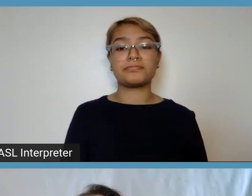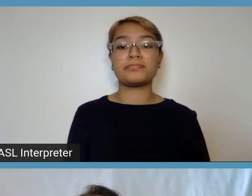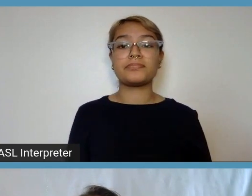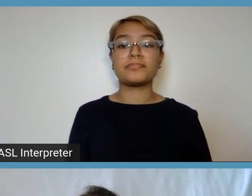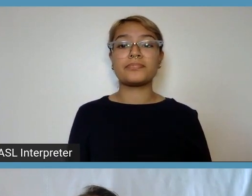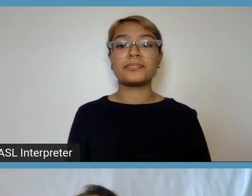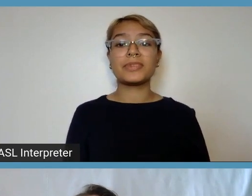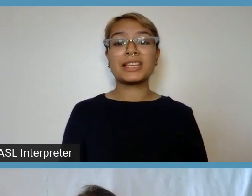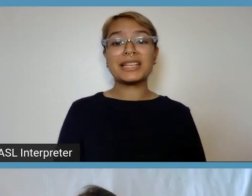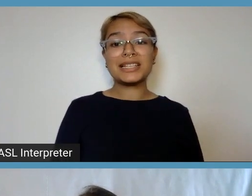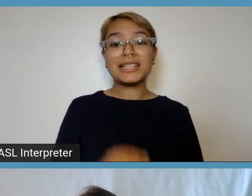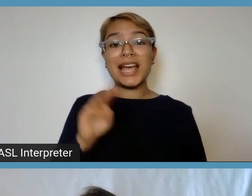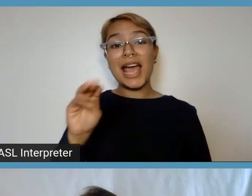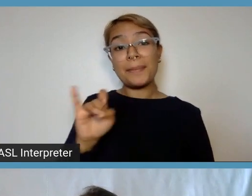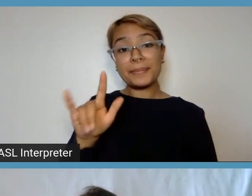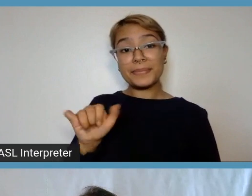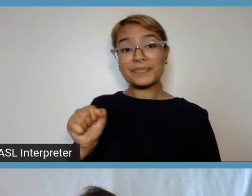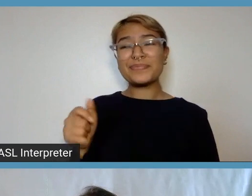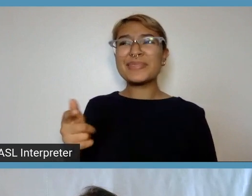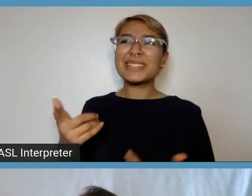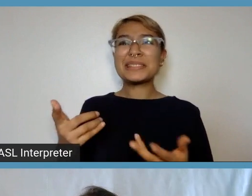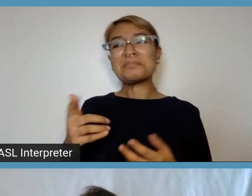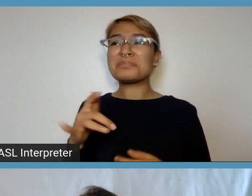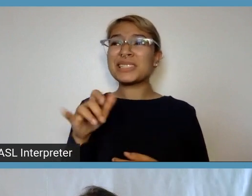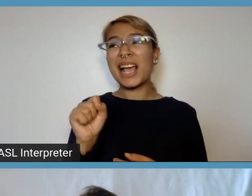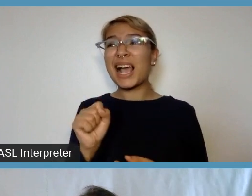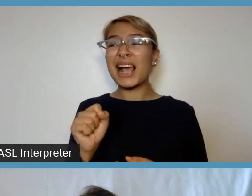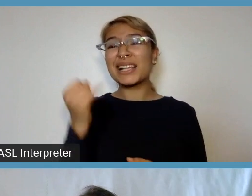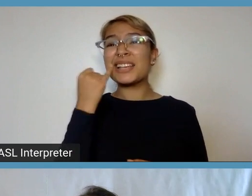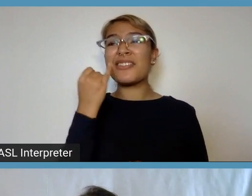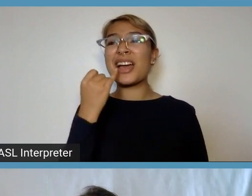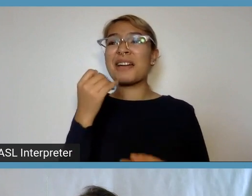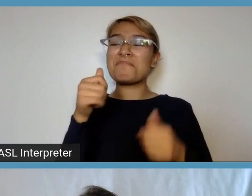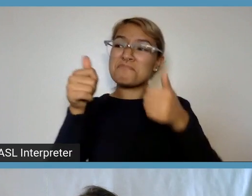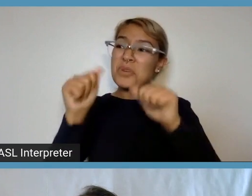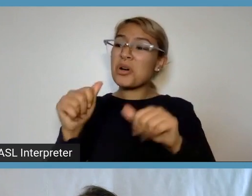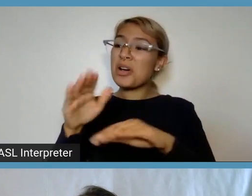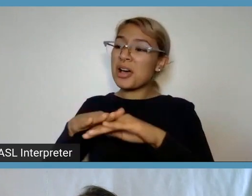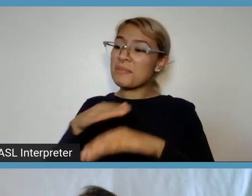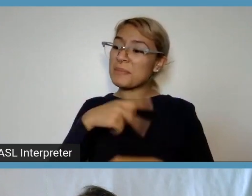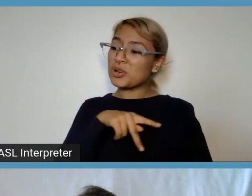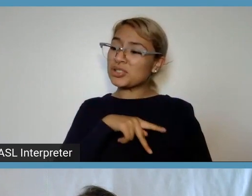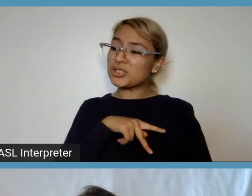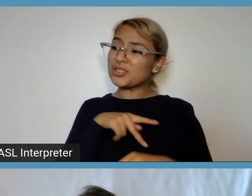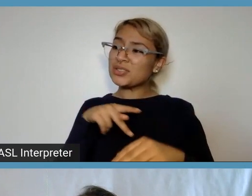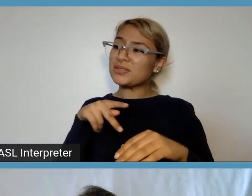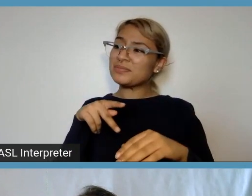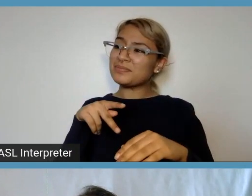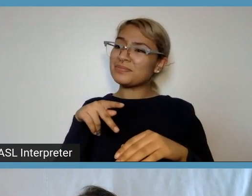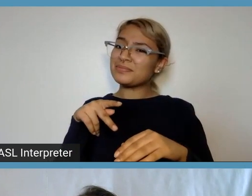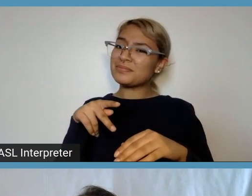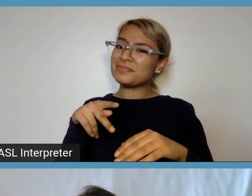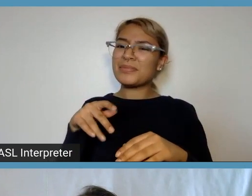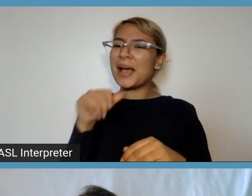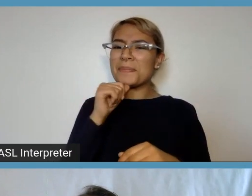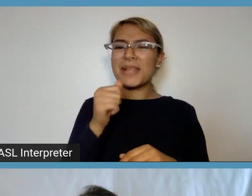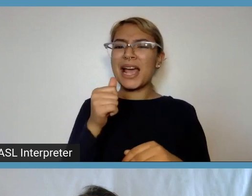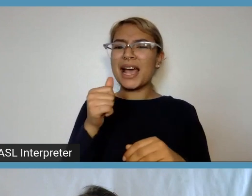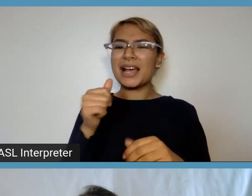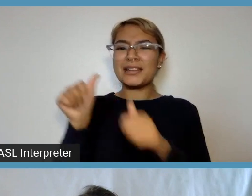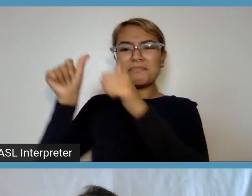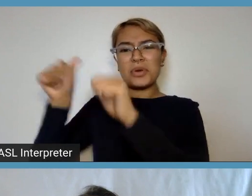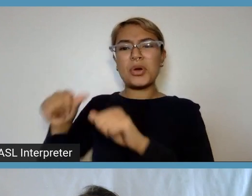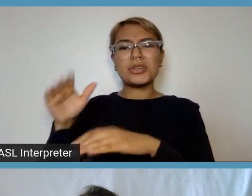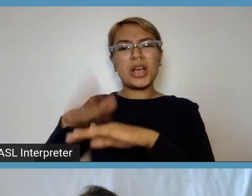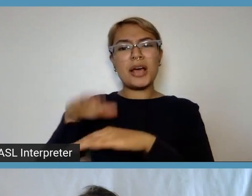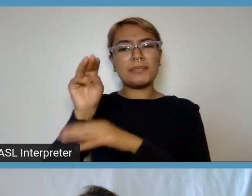You know, I guess so. I mean, if I post something on my personal page and it doesn't do anything exciting, then I won't post it on the museum's